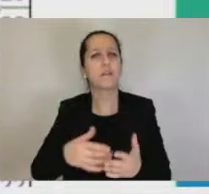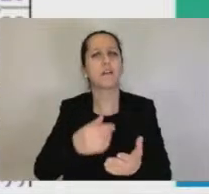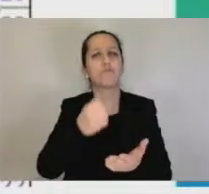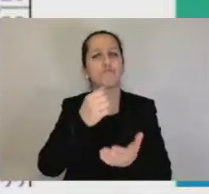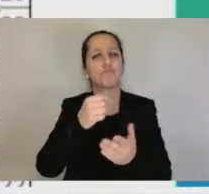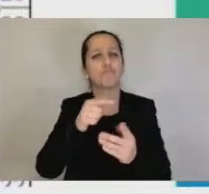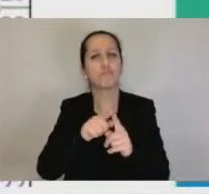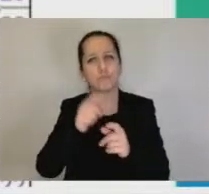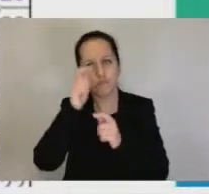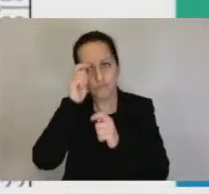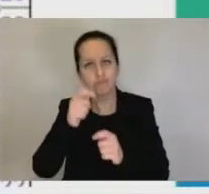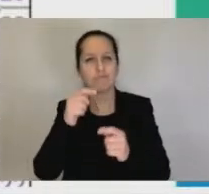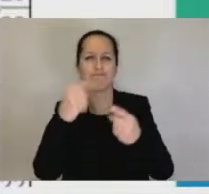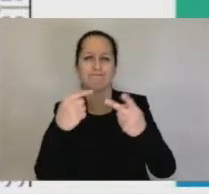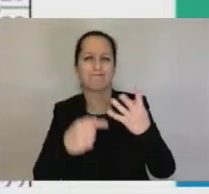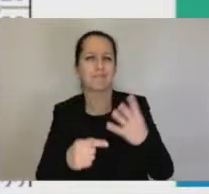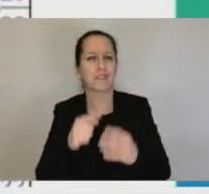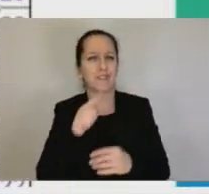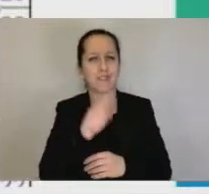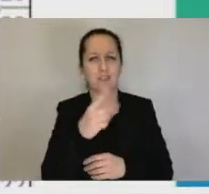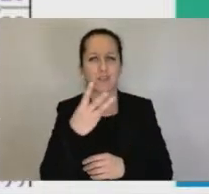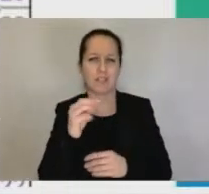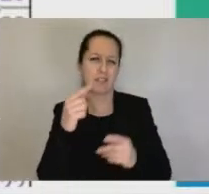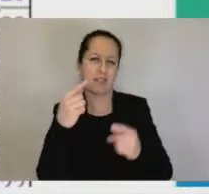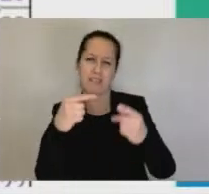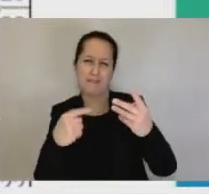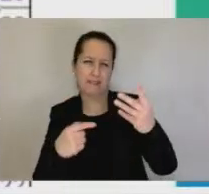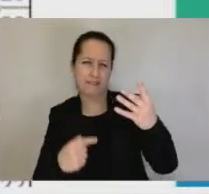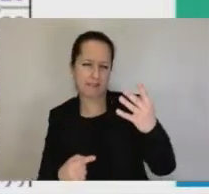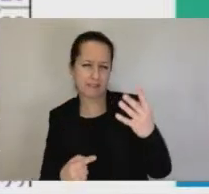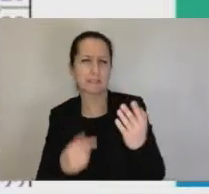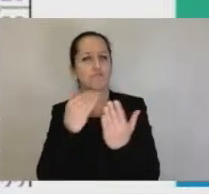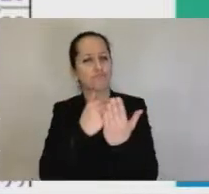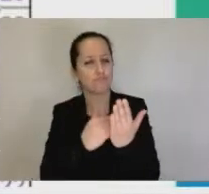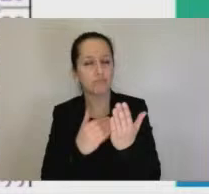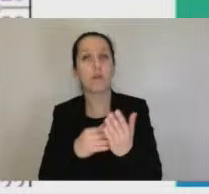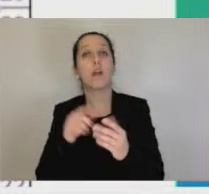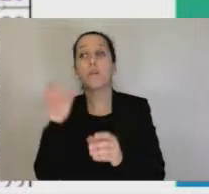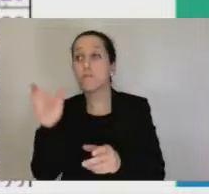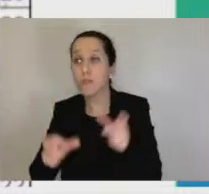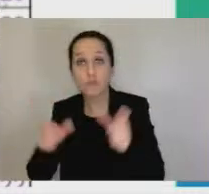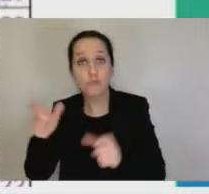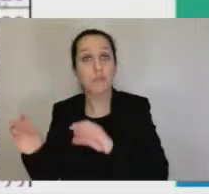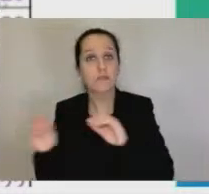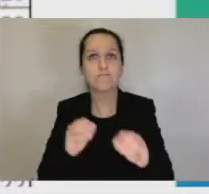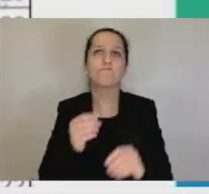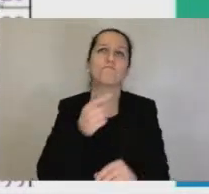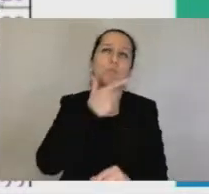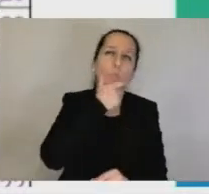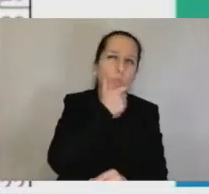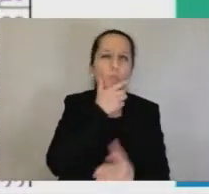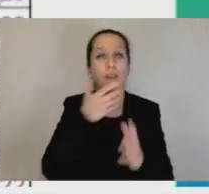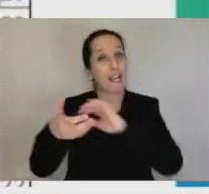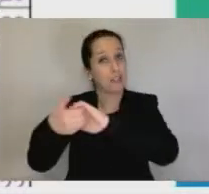than 130,000 benefits, and we have